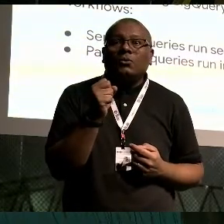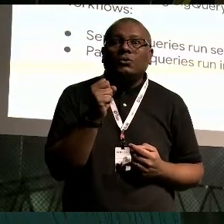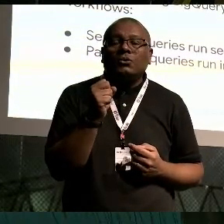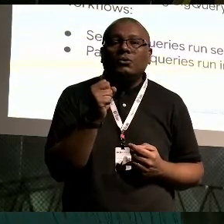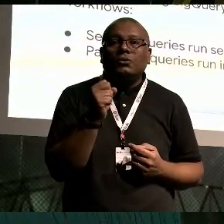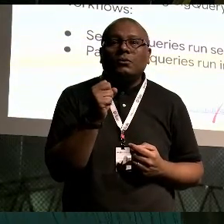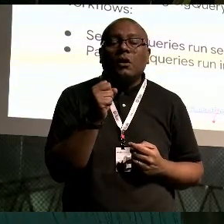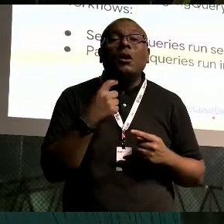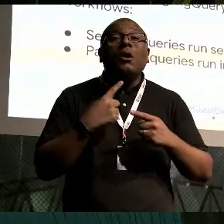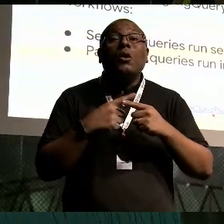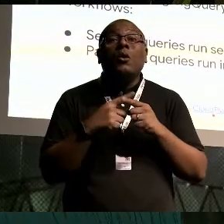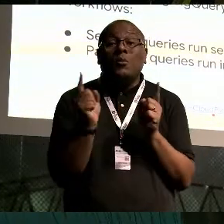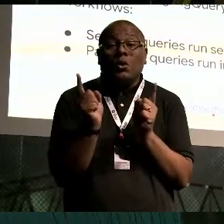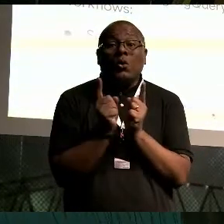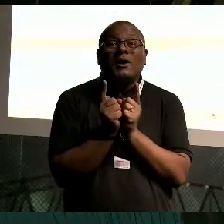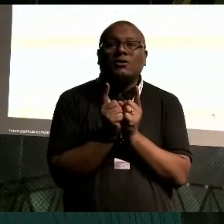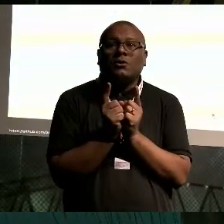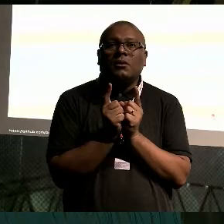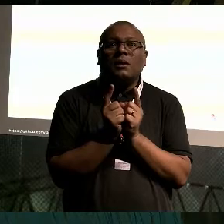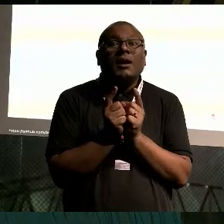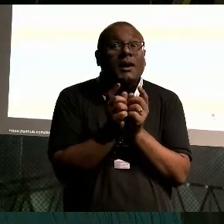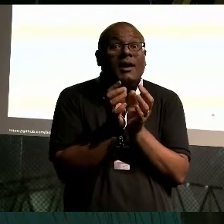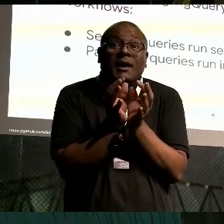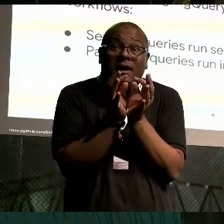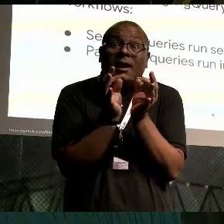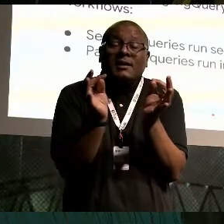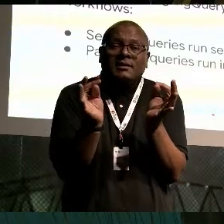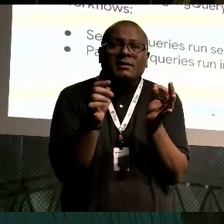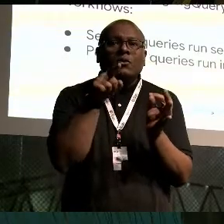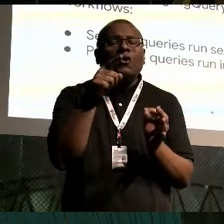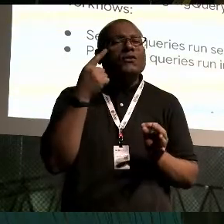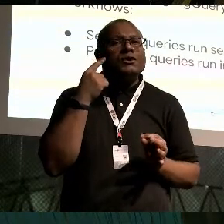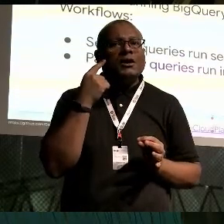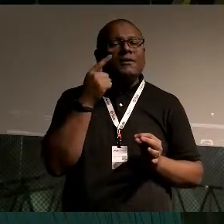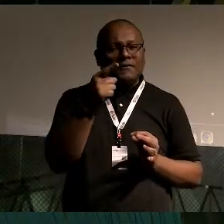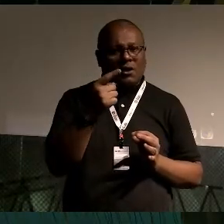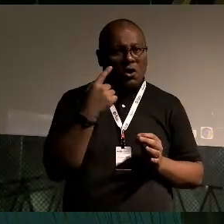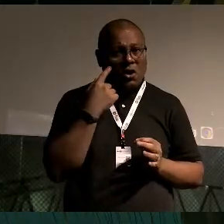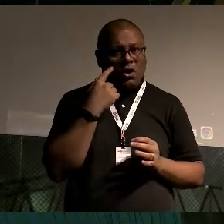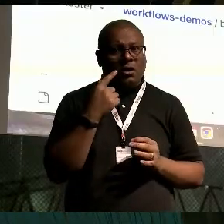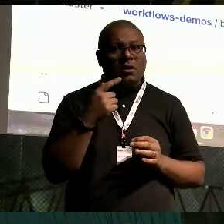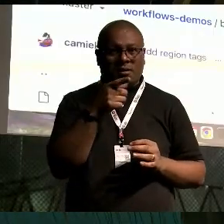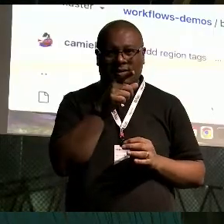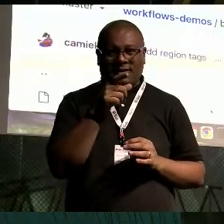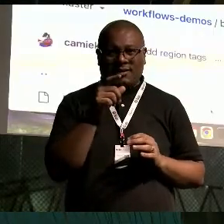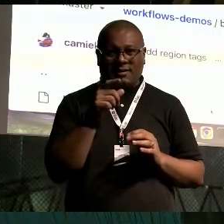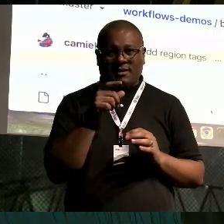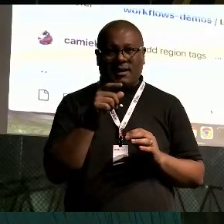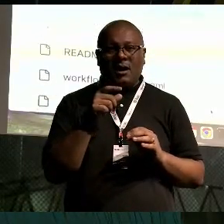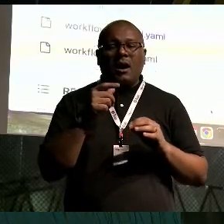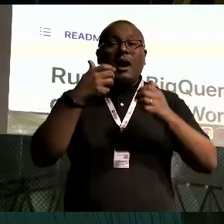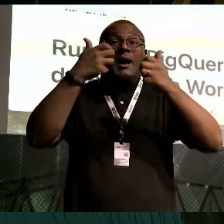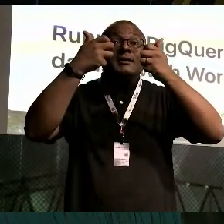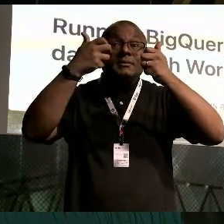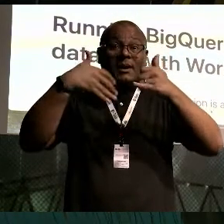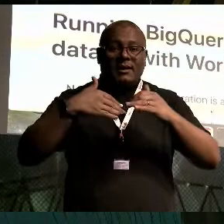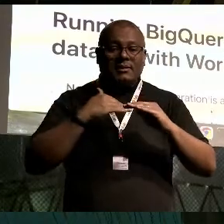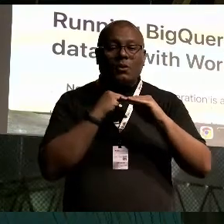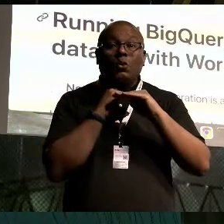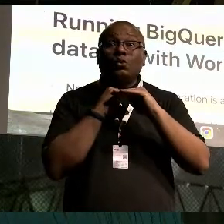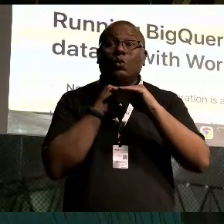parallel. And to do this, it's really easy. If you look at I just want to show you quickly the definition of the